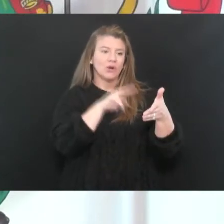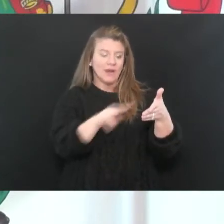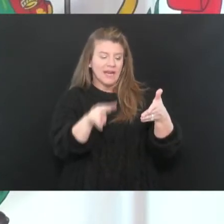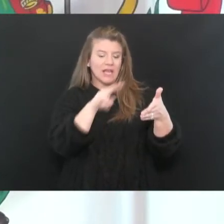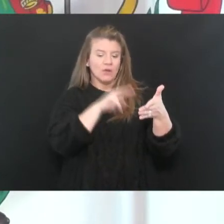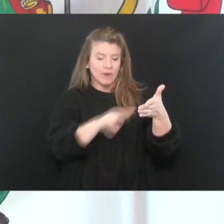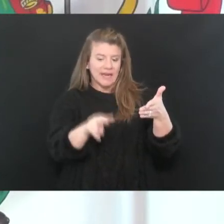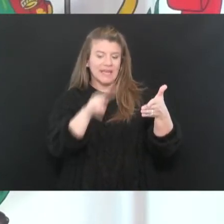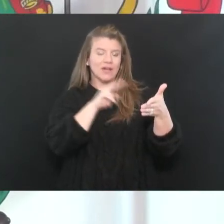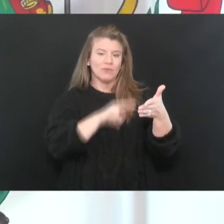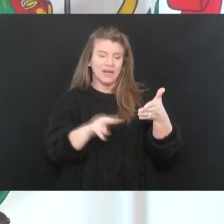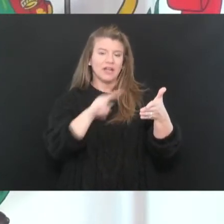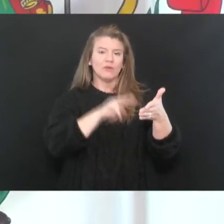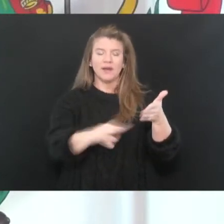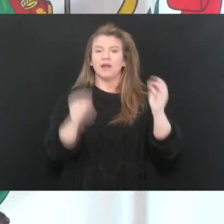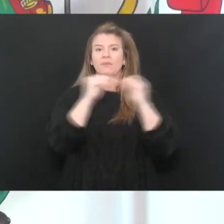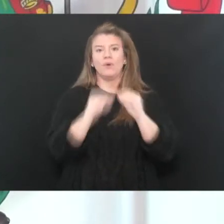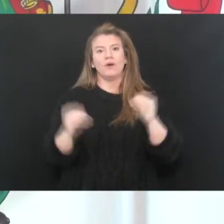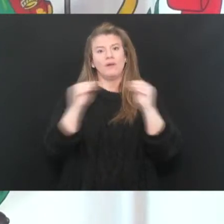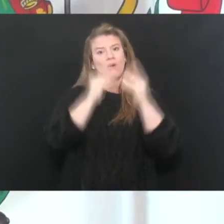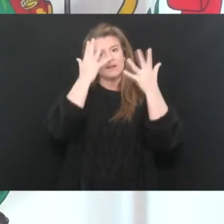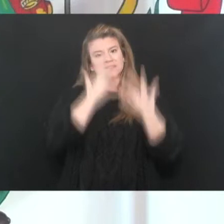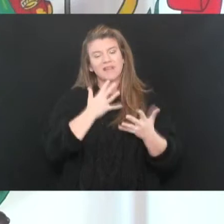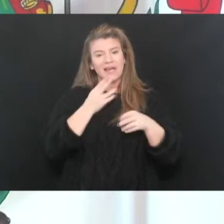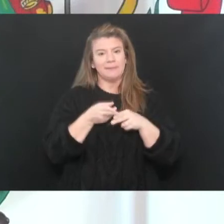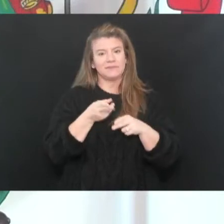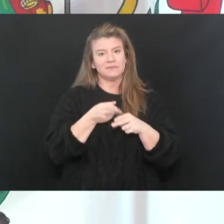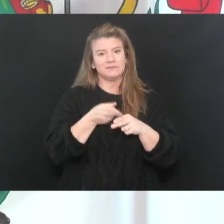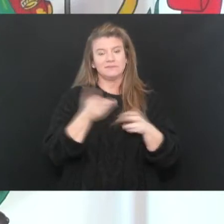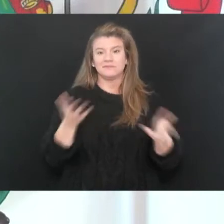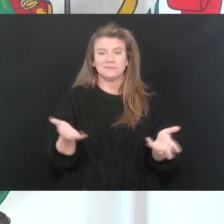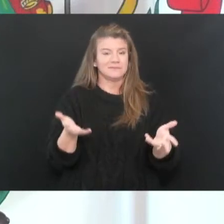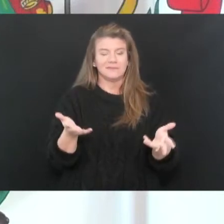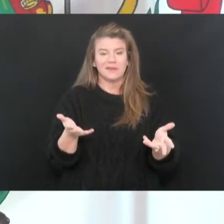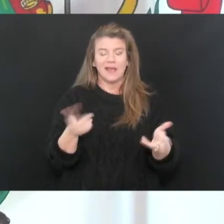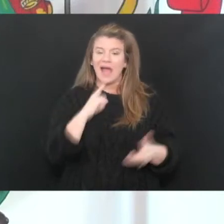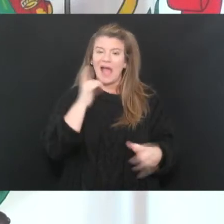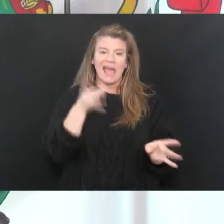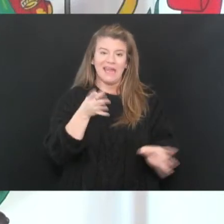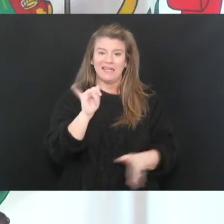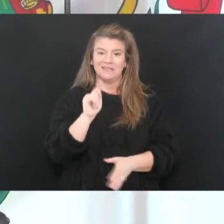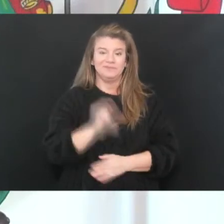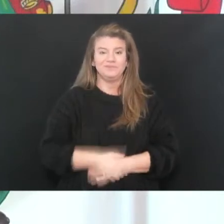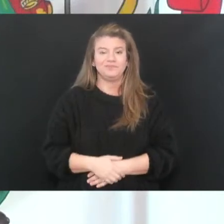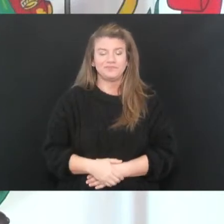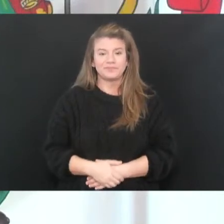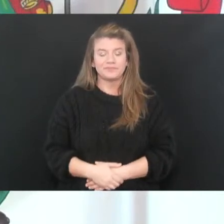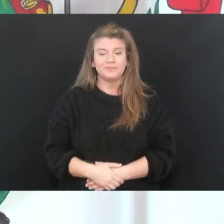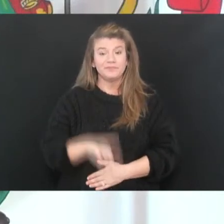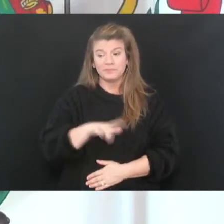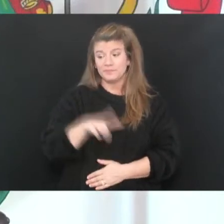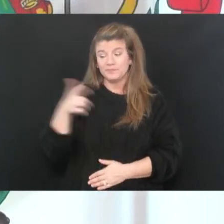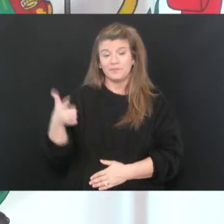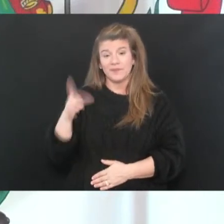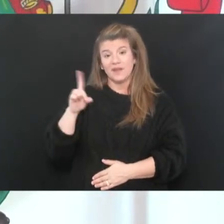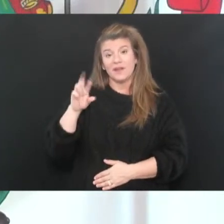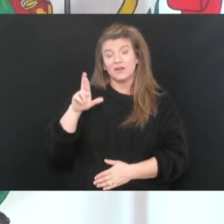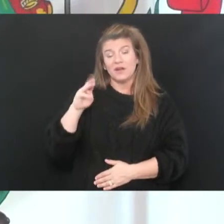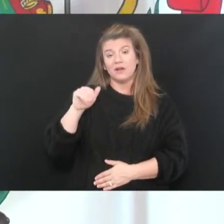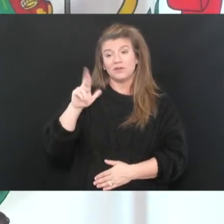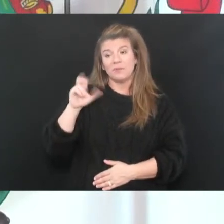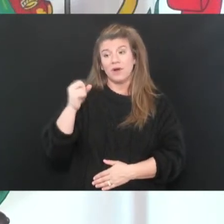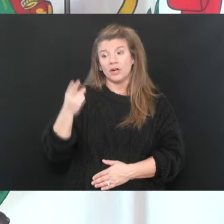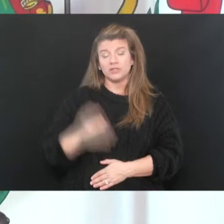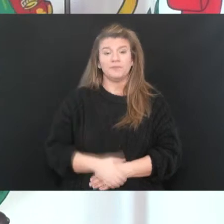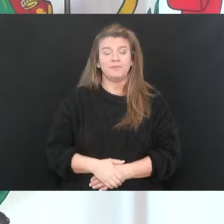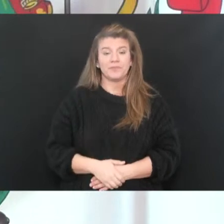names and be really sad because I hate it. Dr. Marsh, please. Well, Kenny, we follow and